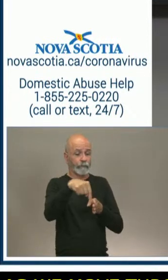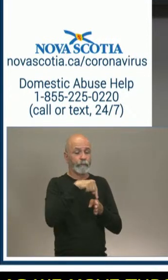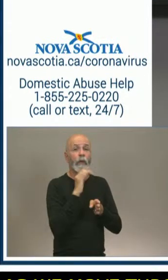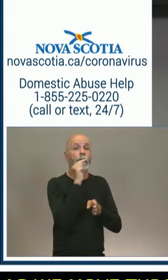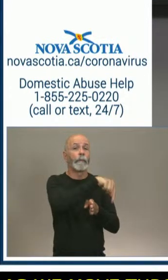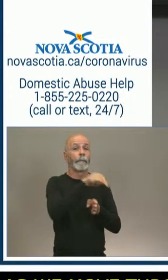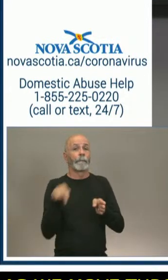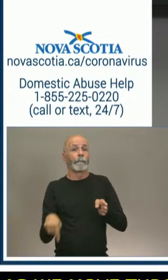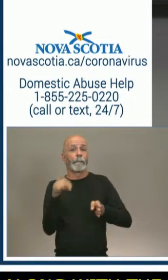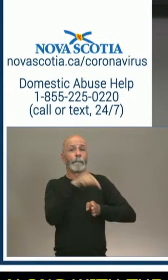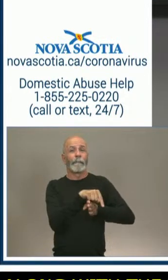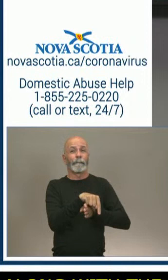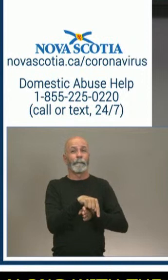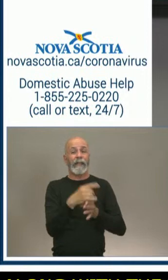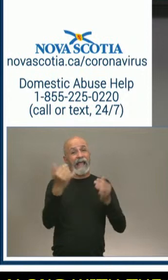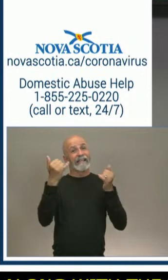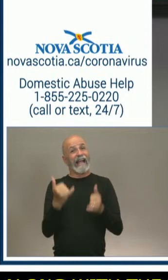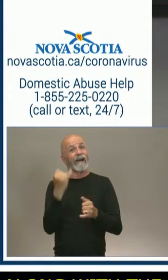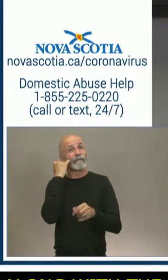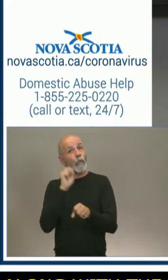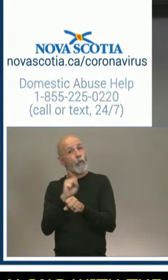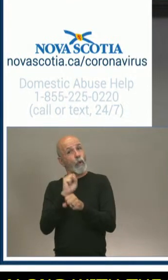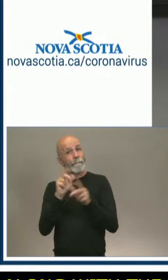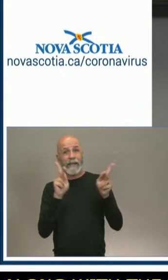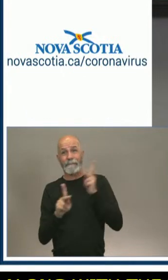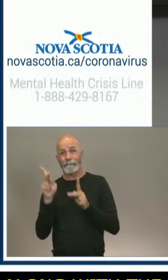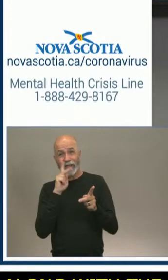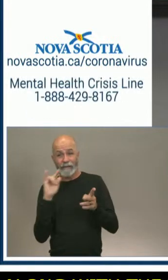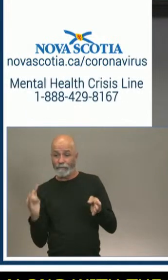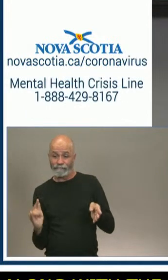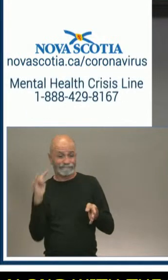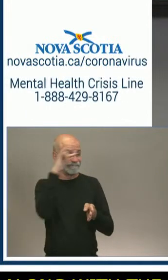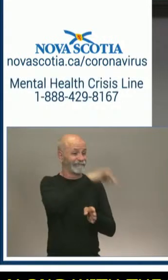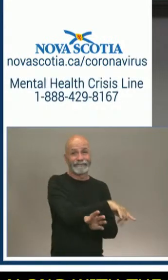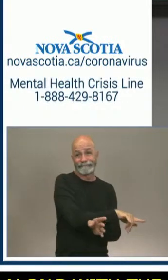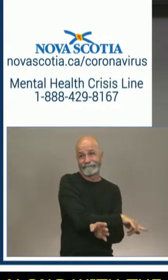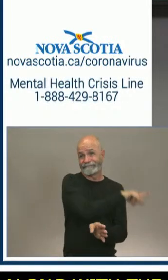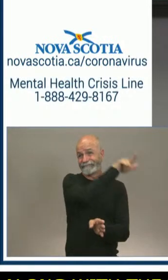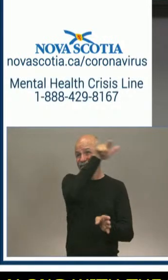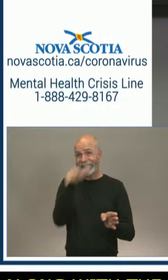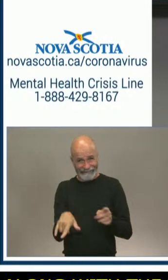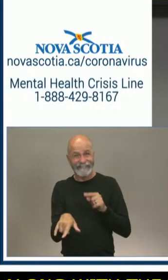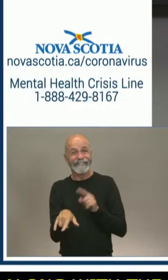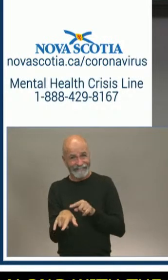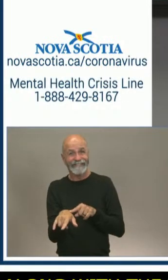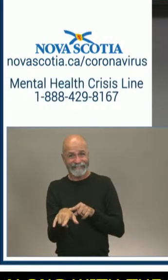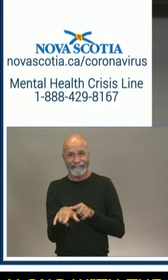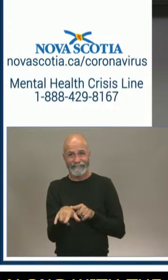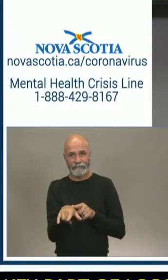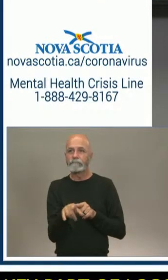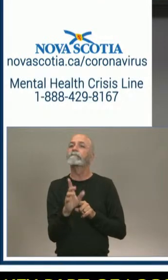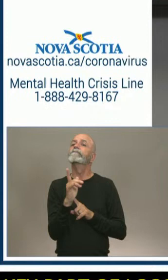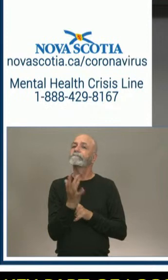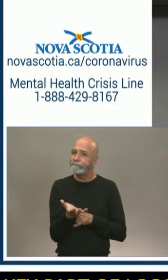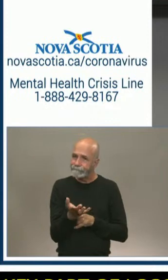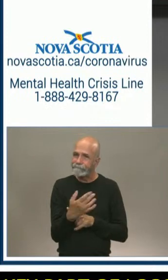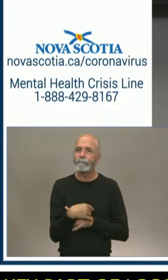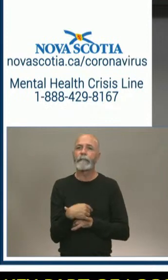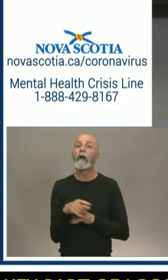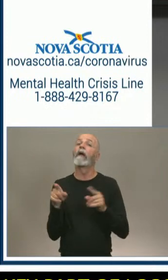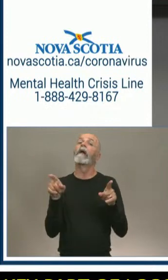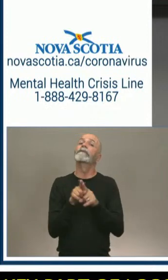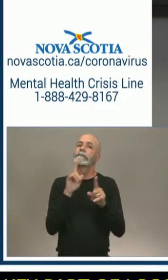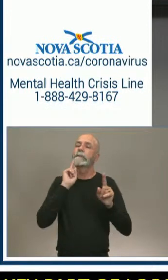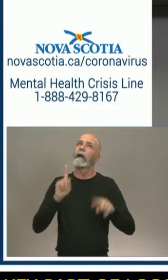new approach for rotational workers. It will give them relief from the difficult circumstances they and their families have been in